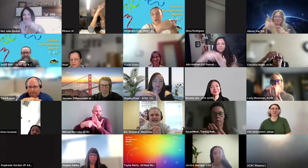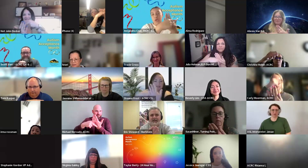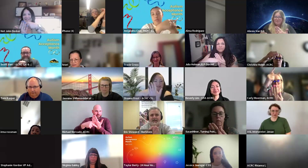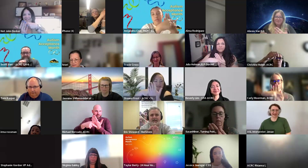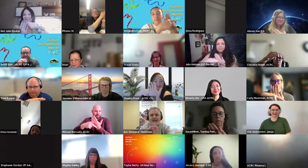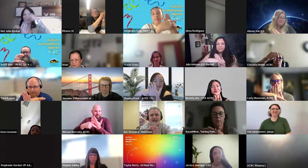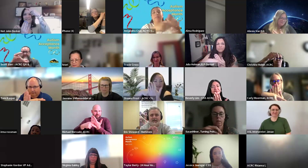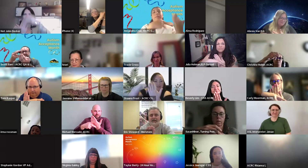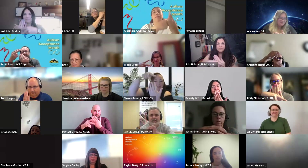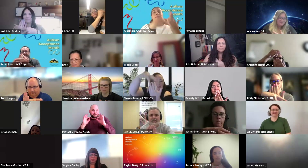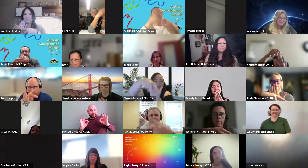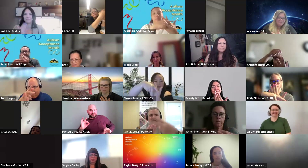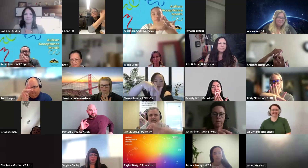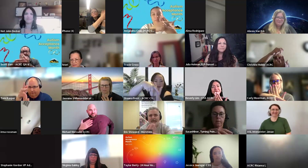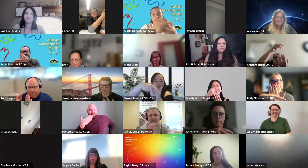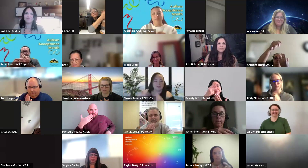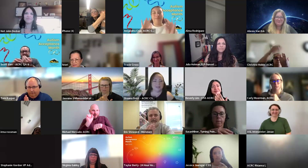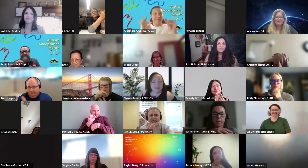and then program.